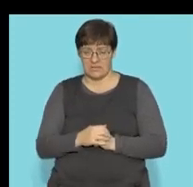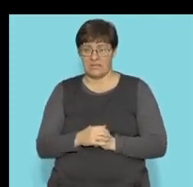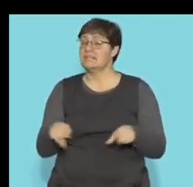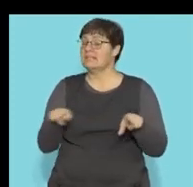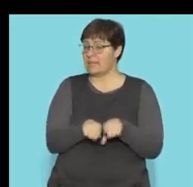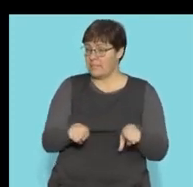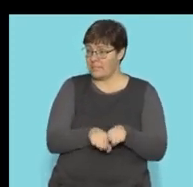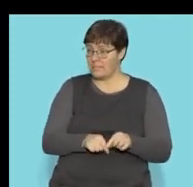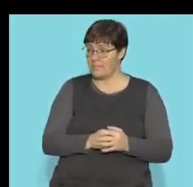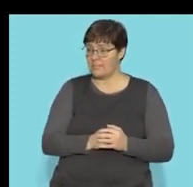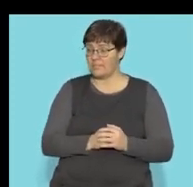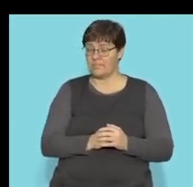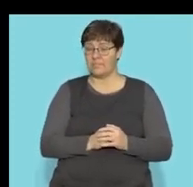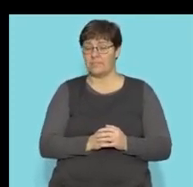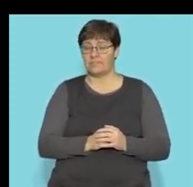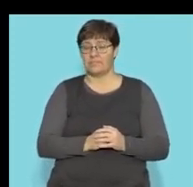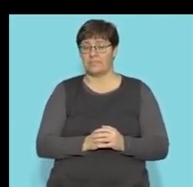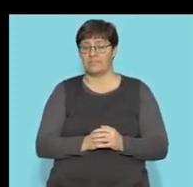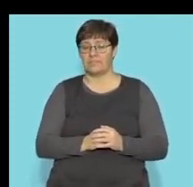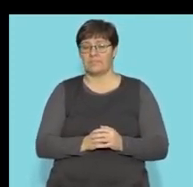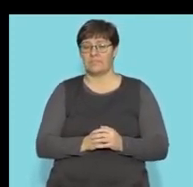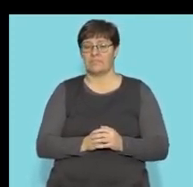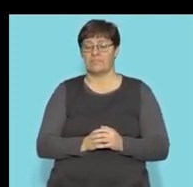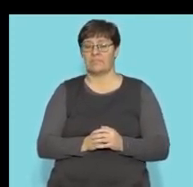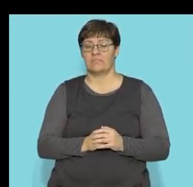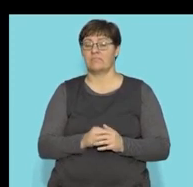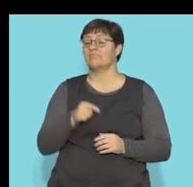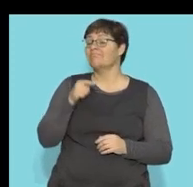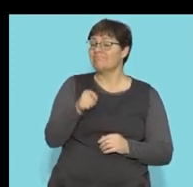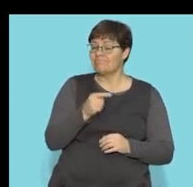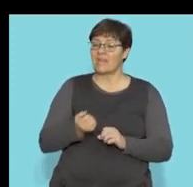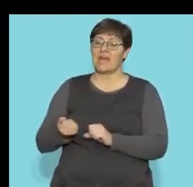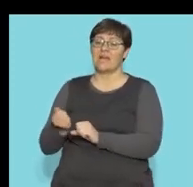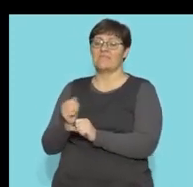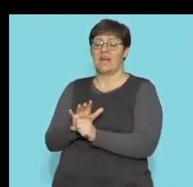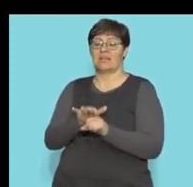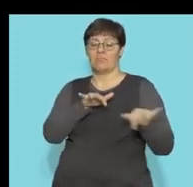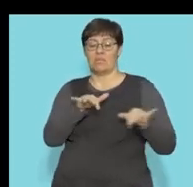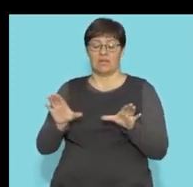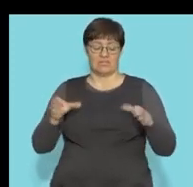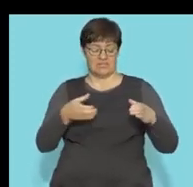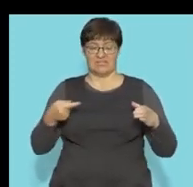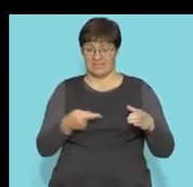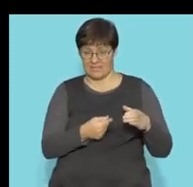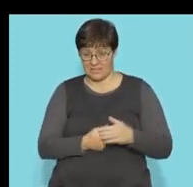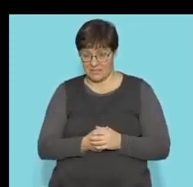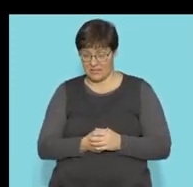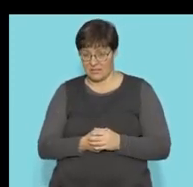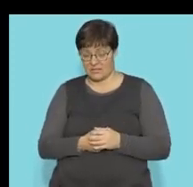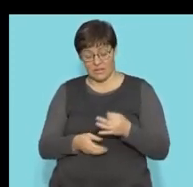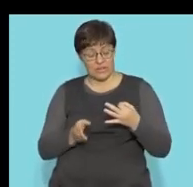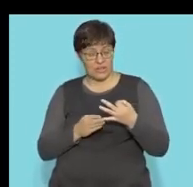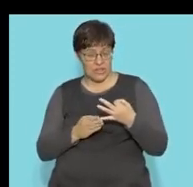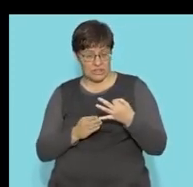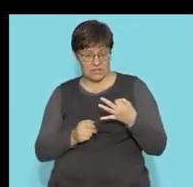there's a second part to my paragraph, how it affects a population, and here's a third part,